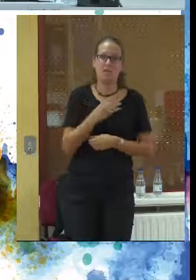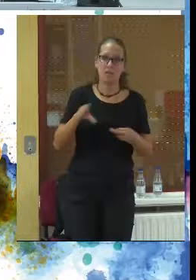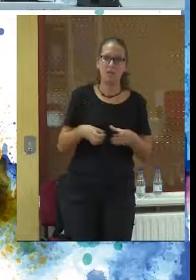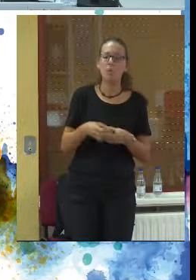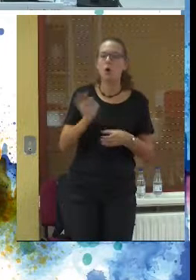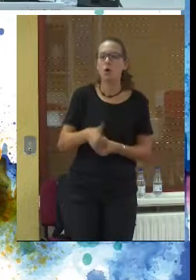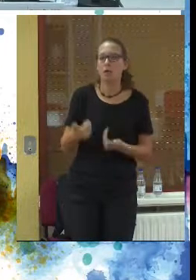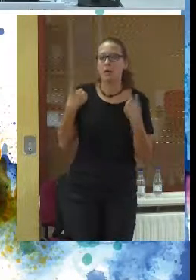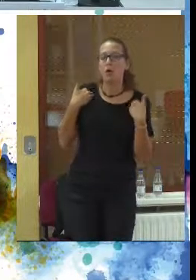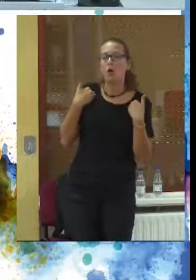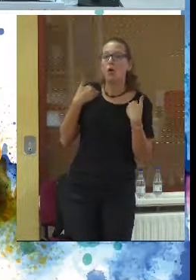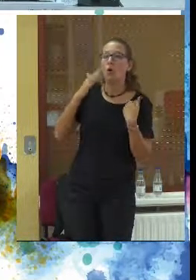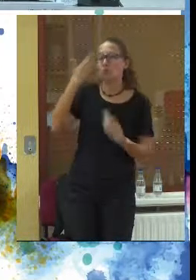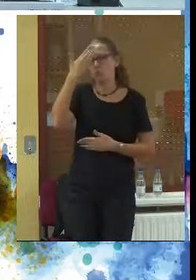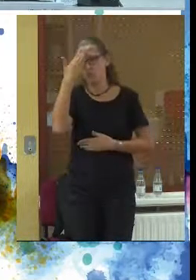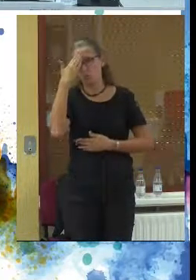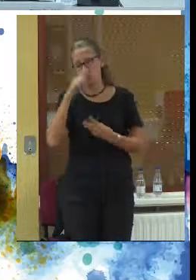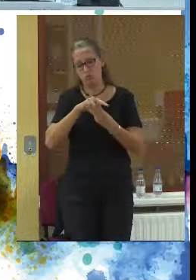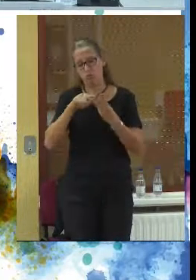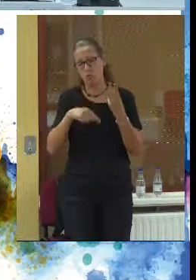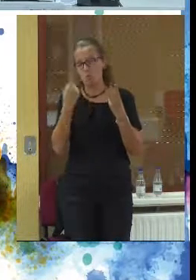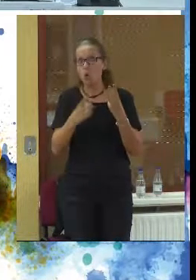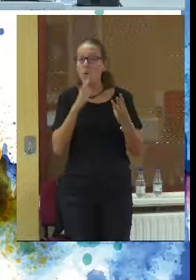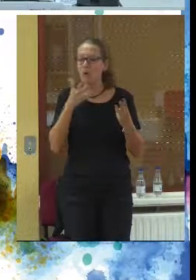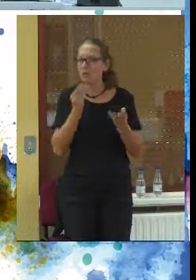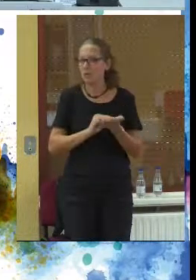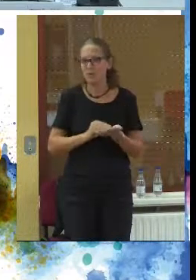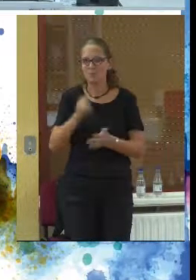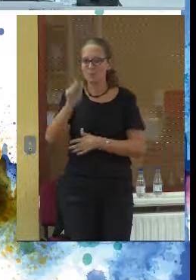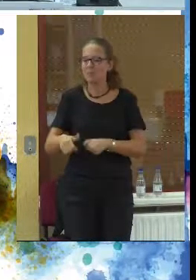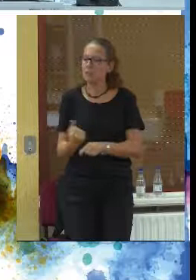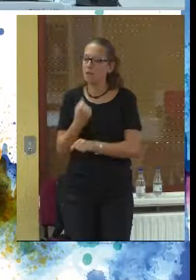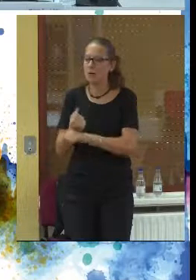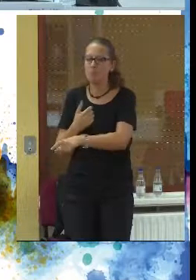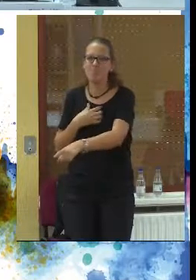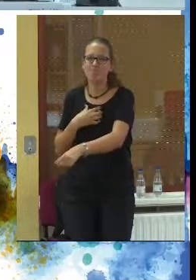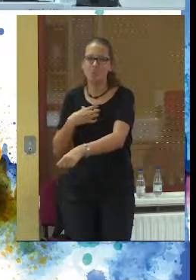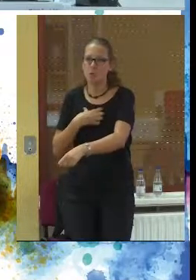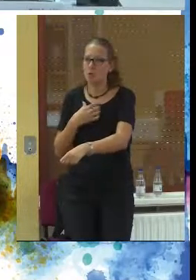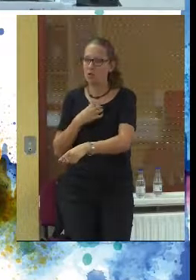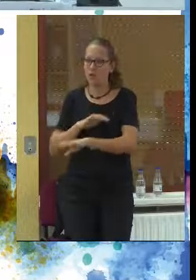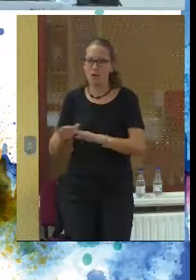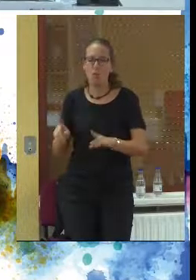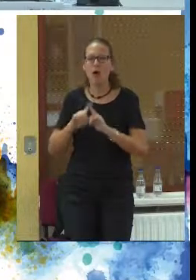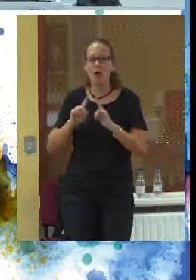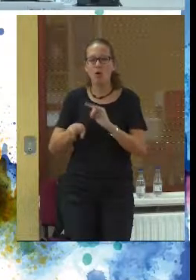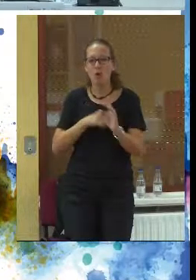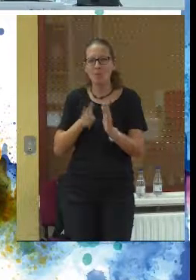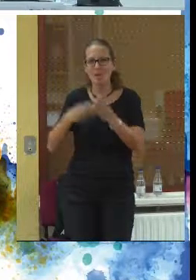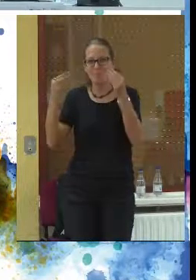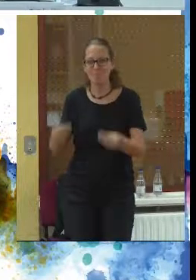The head of service or the plant manager or the tutor would do it because oftentimes employees couldn't really do